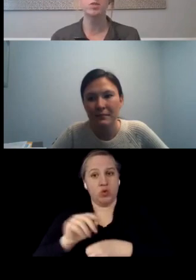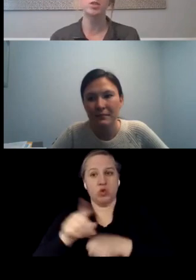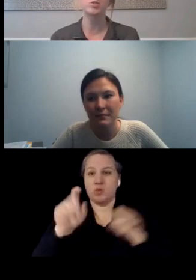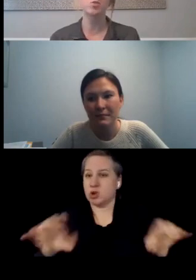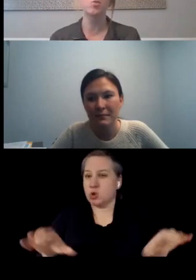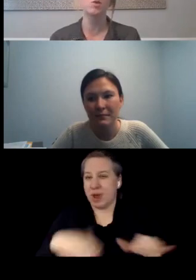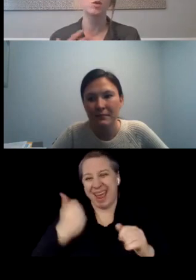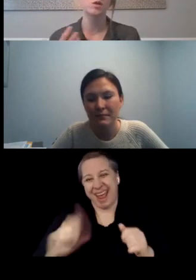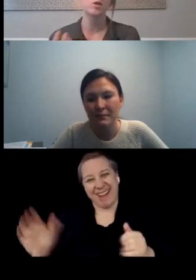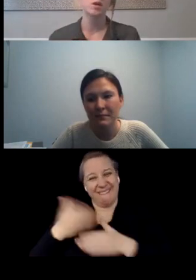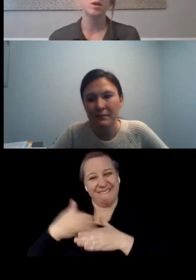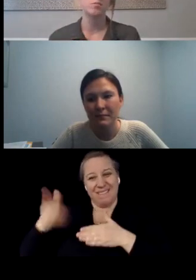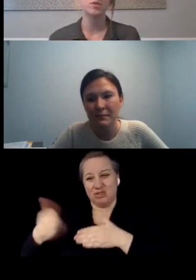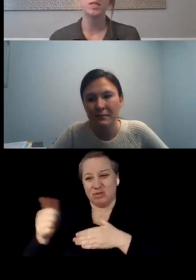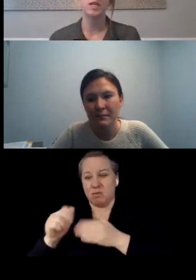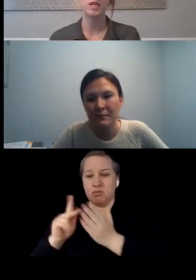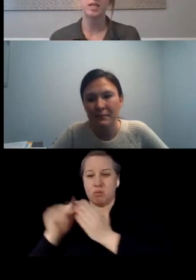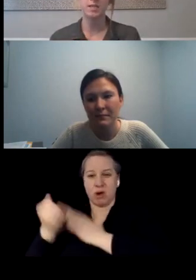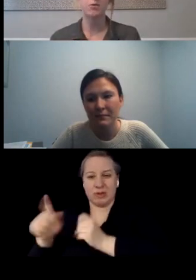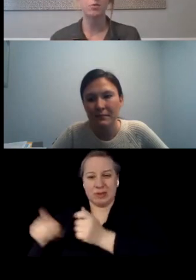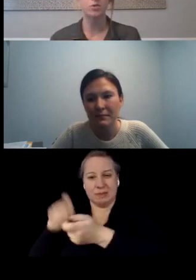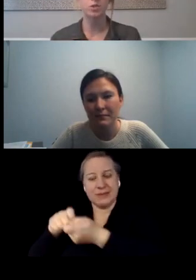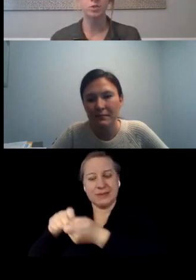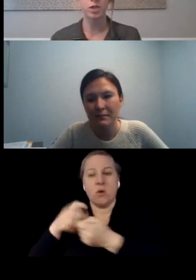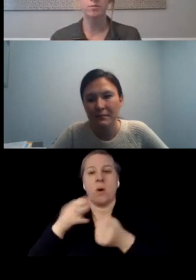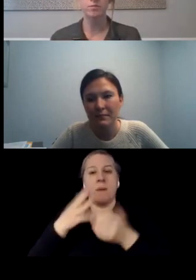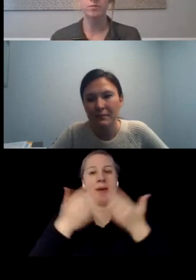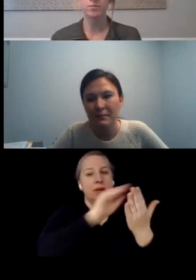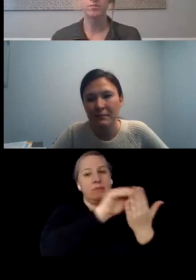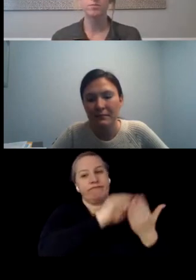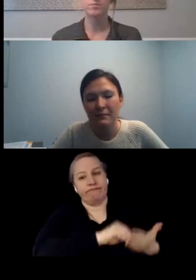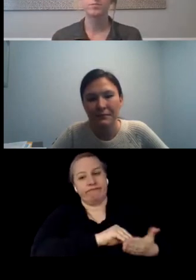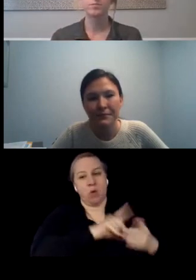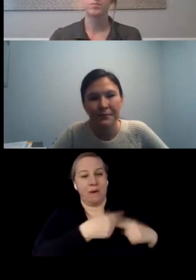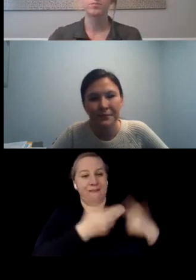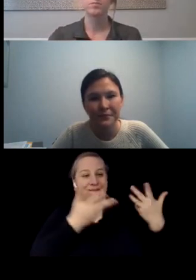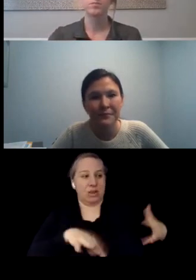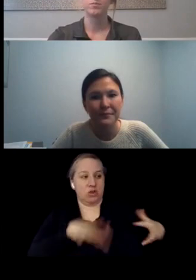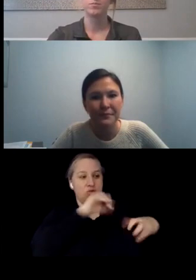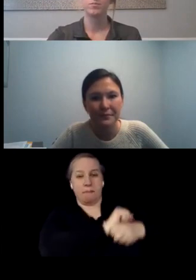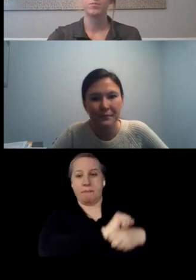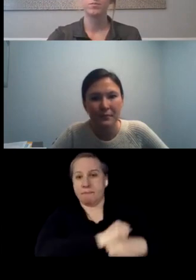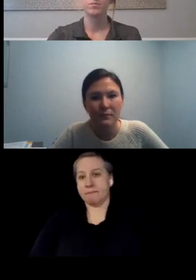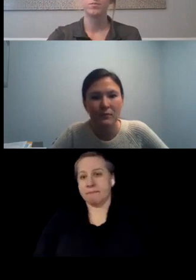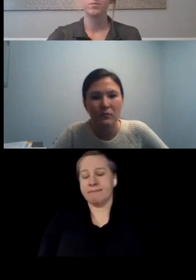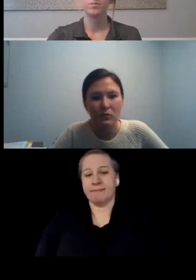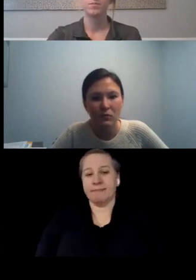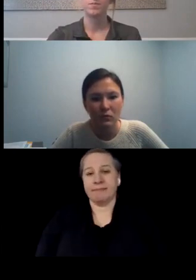finishing any projects or just taking down notes when you're done.